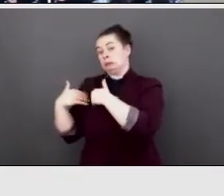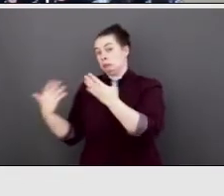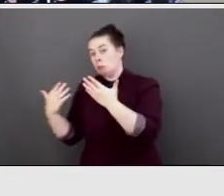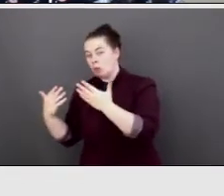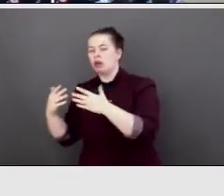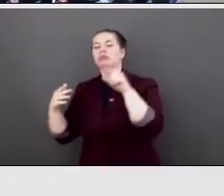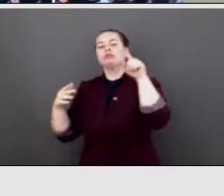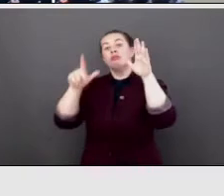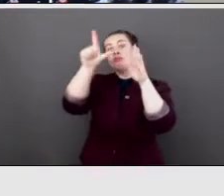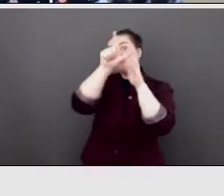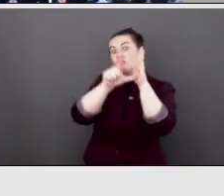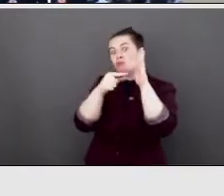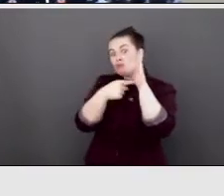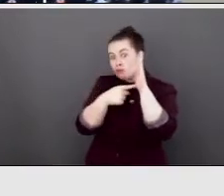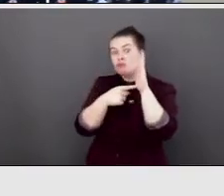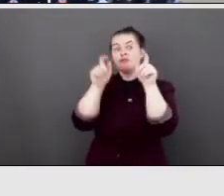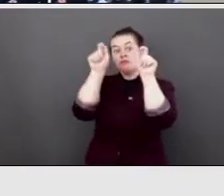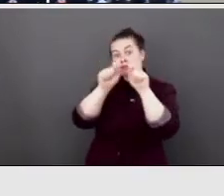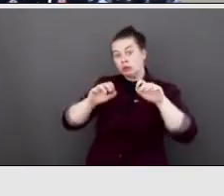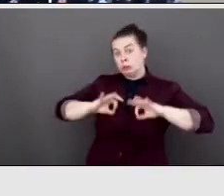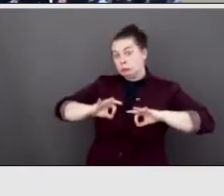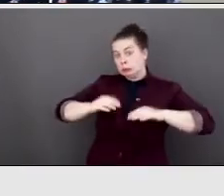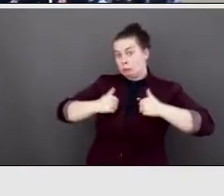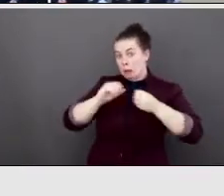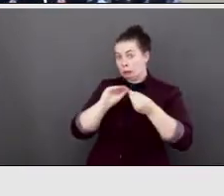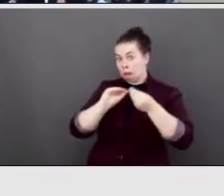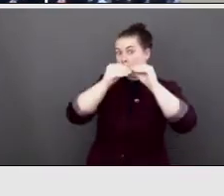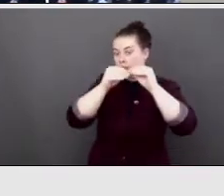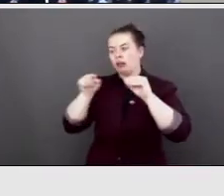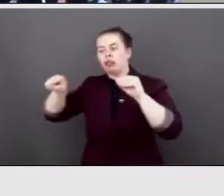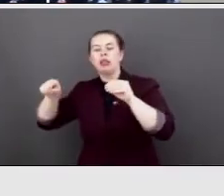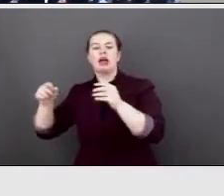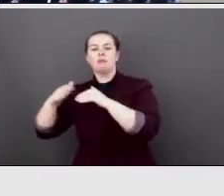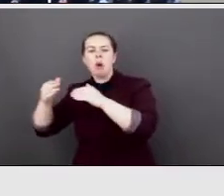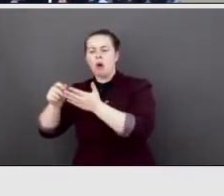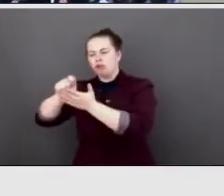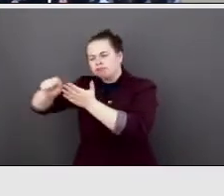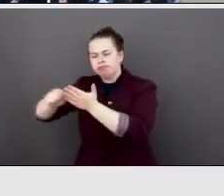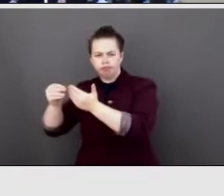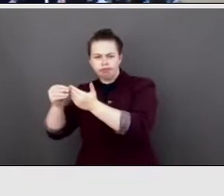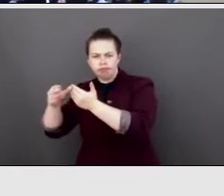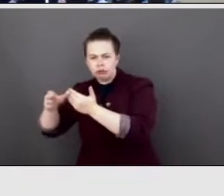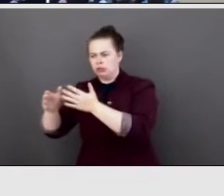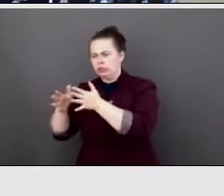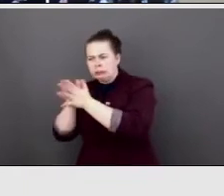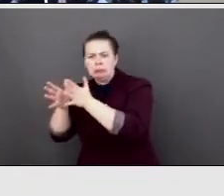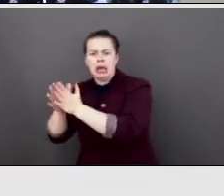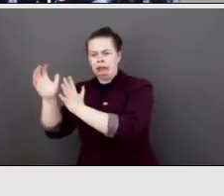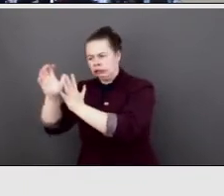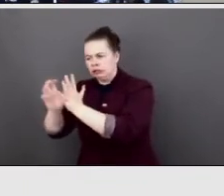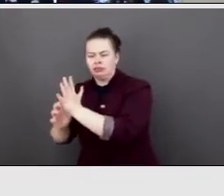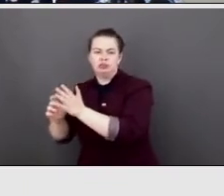for formulating specific regulations that are based on the statutory goals defined by the Federal Ministry of